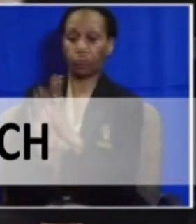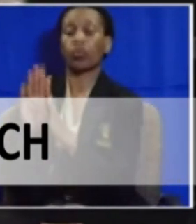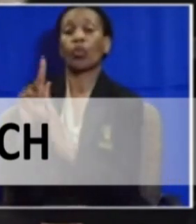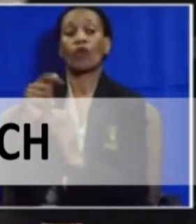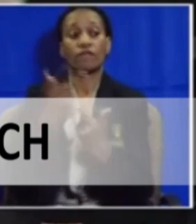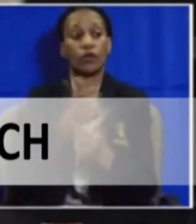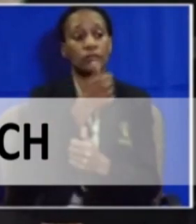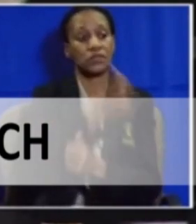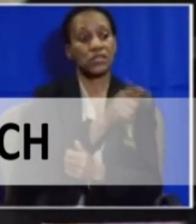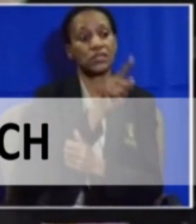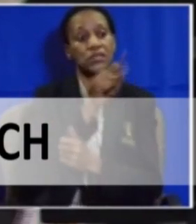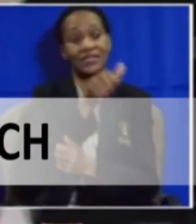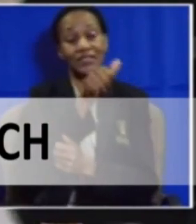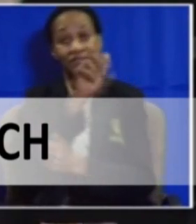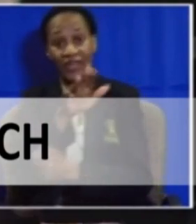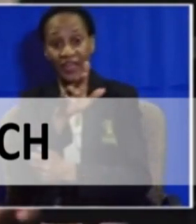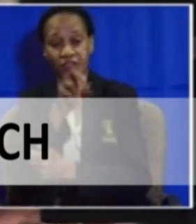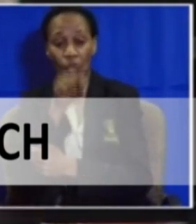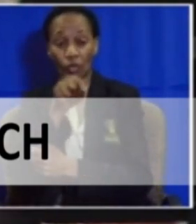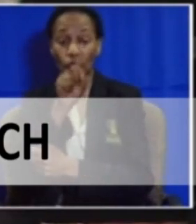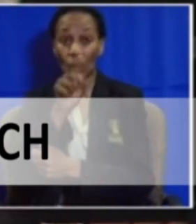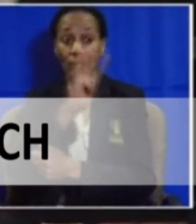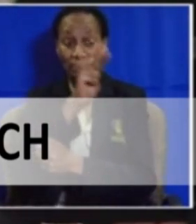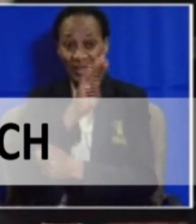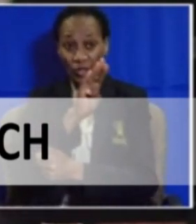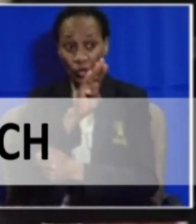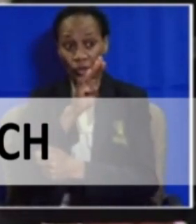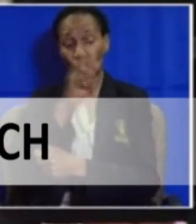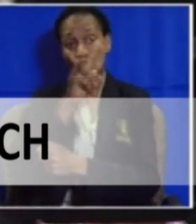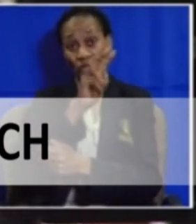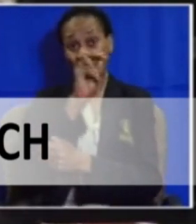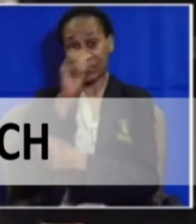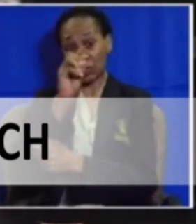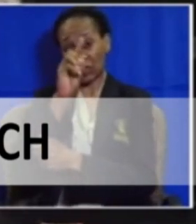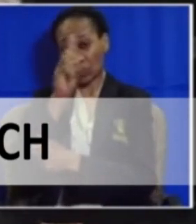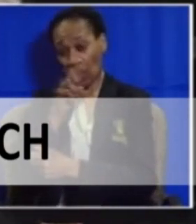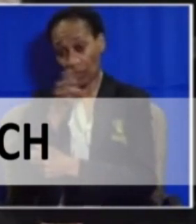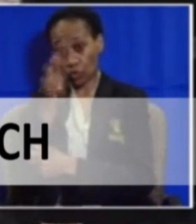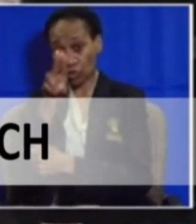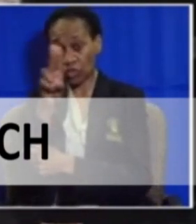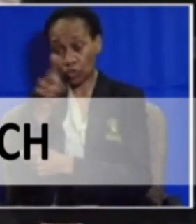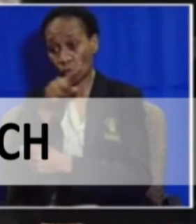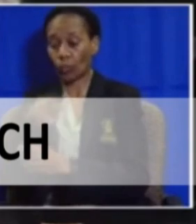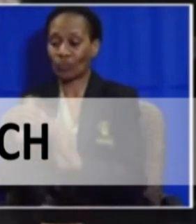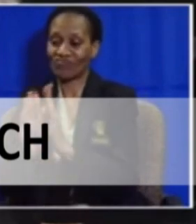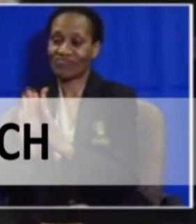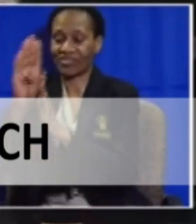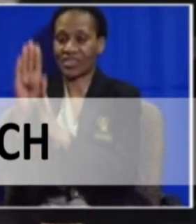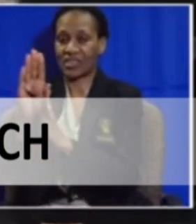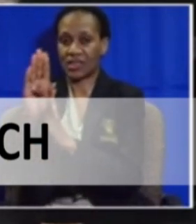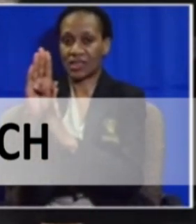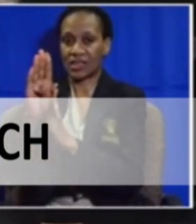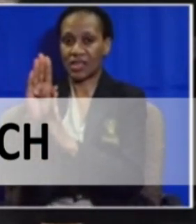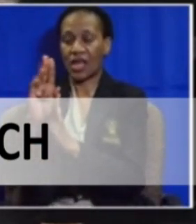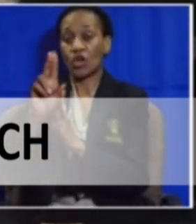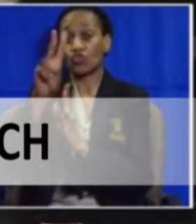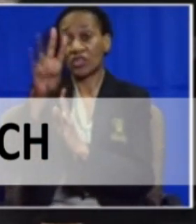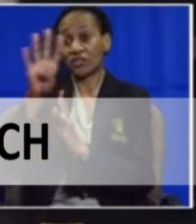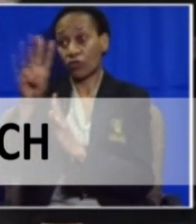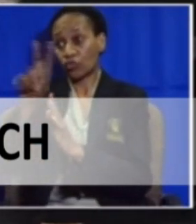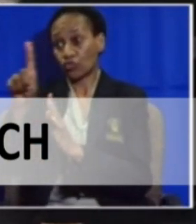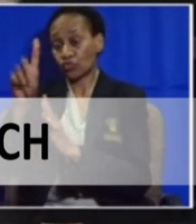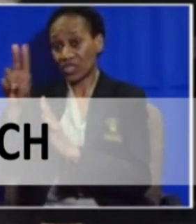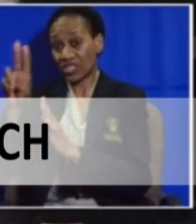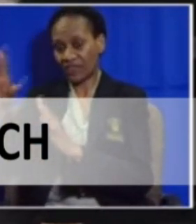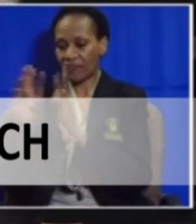665.1 billion in 2021-22 to 702 billion in 24-25, at